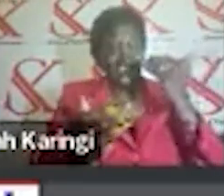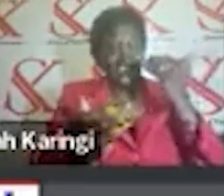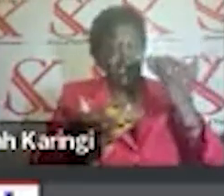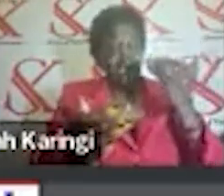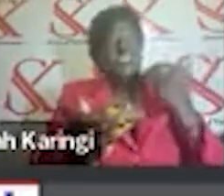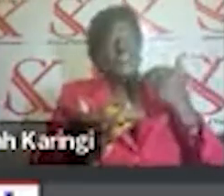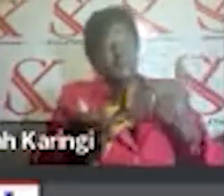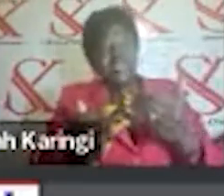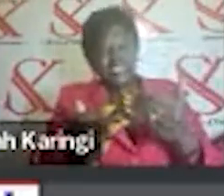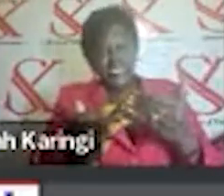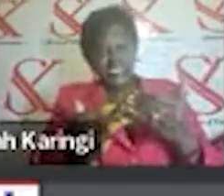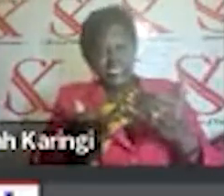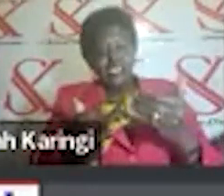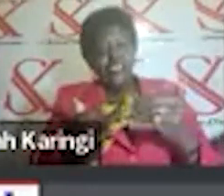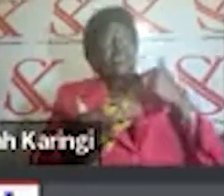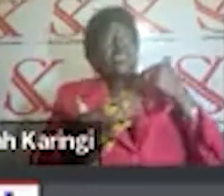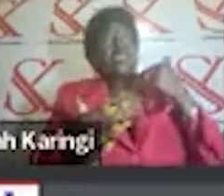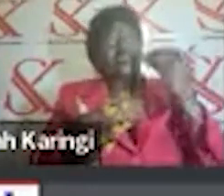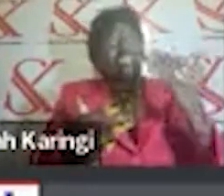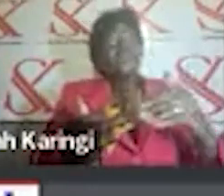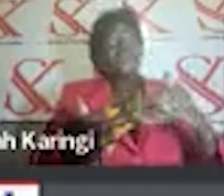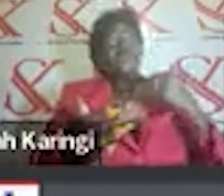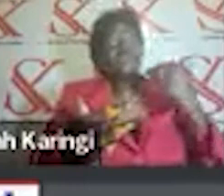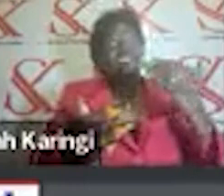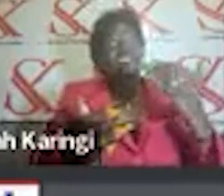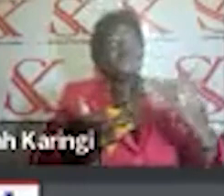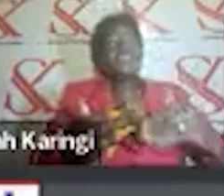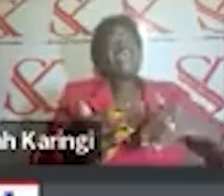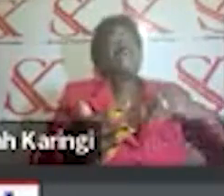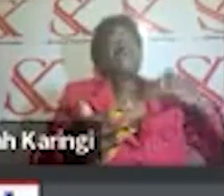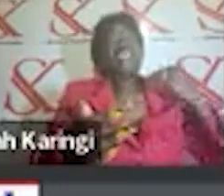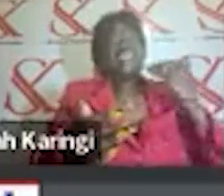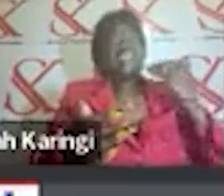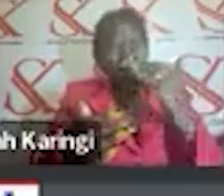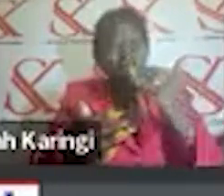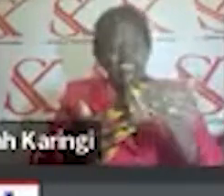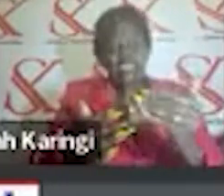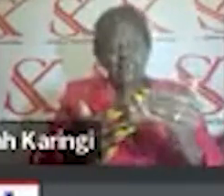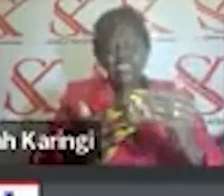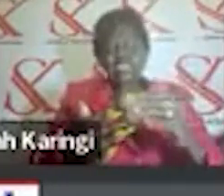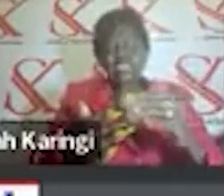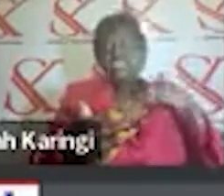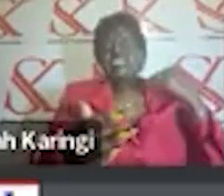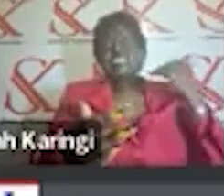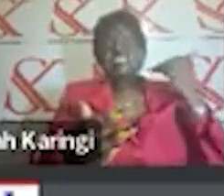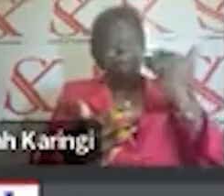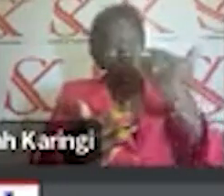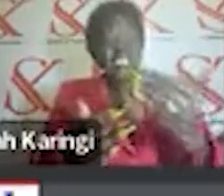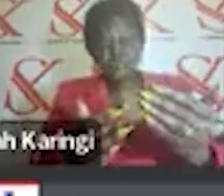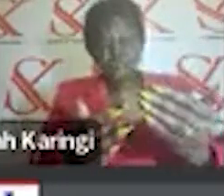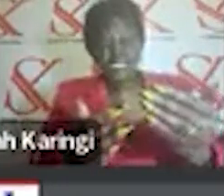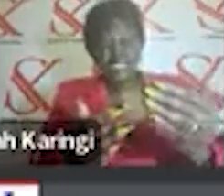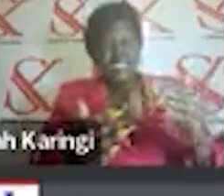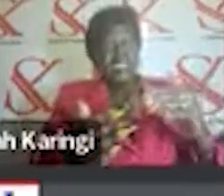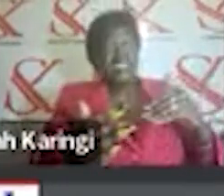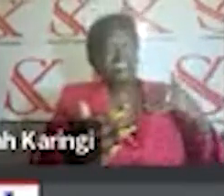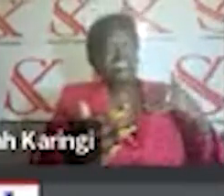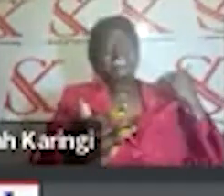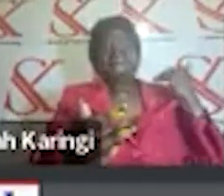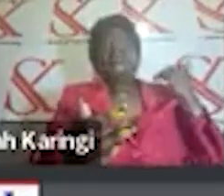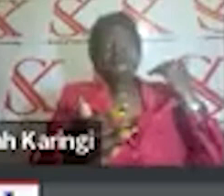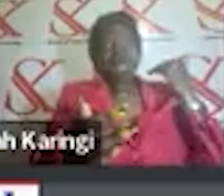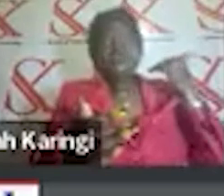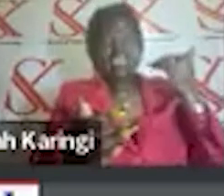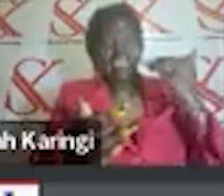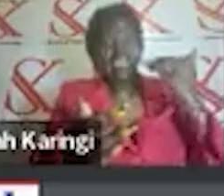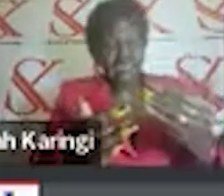so Kenya, we are so much ahead. So even as we do business, I know Kenyans are very hardworking, Kenyans are very educated, Kenyans